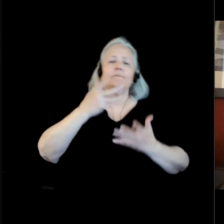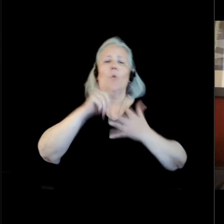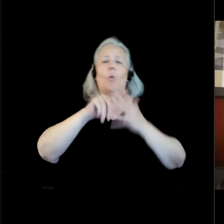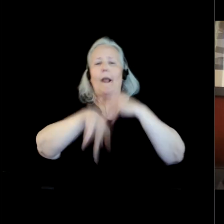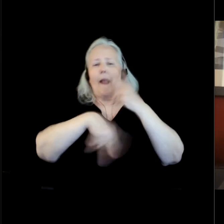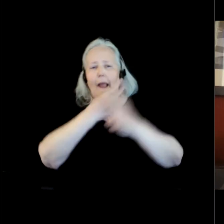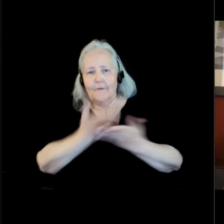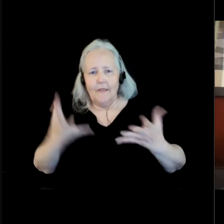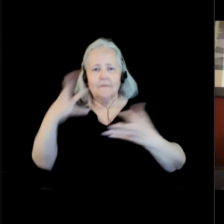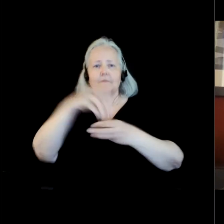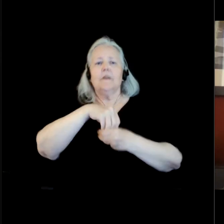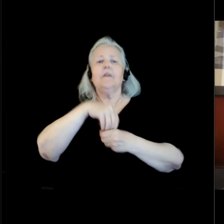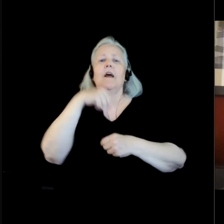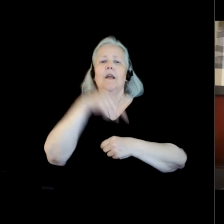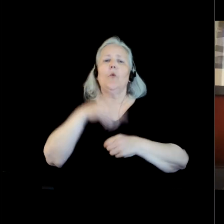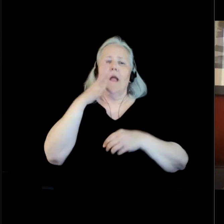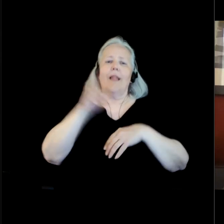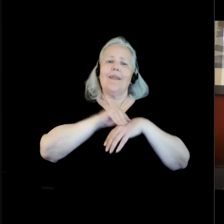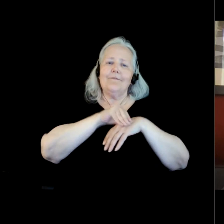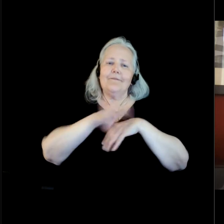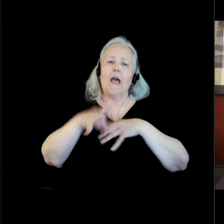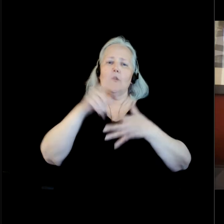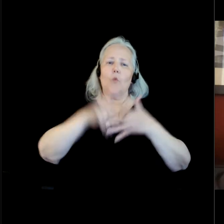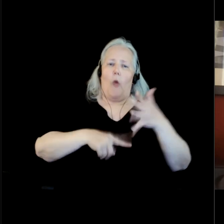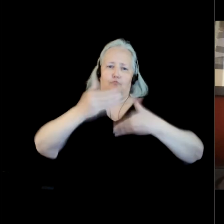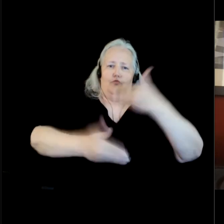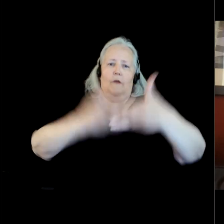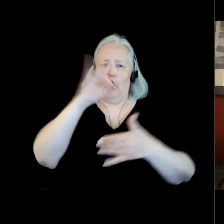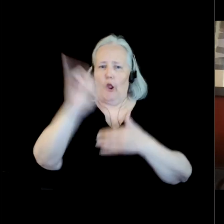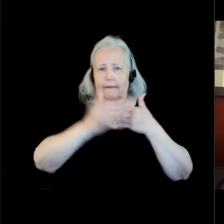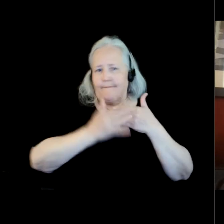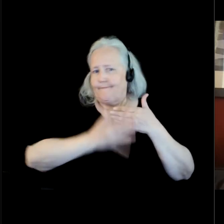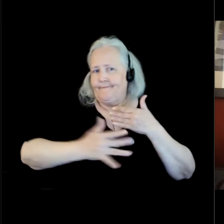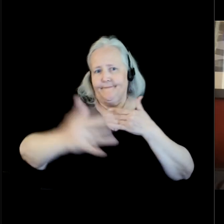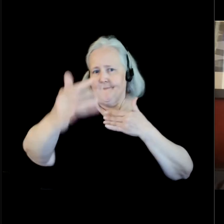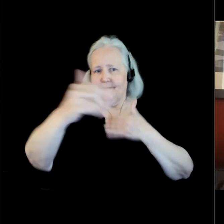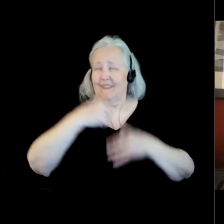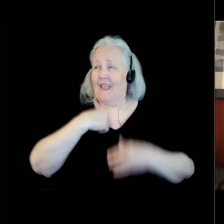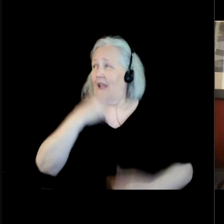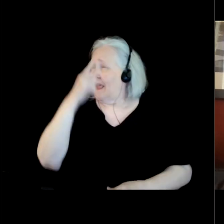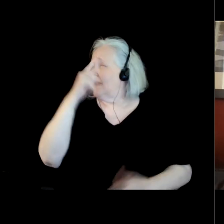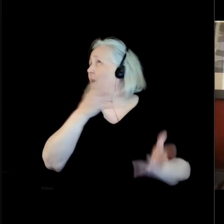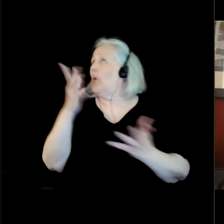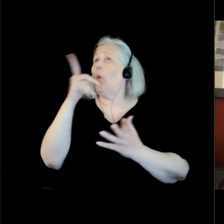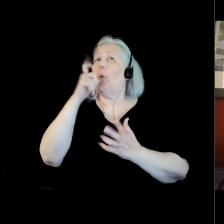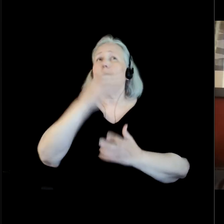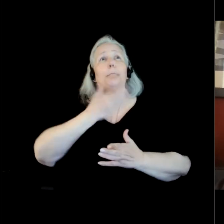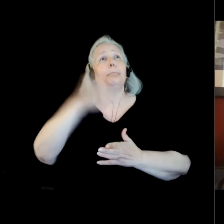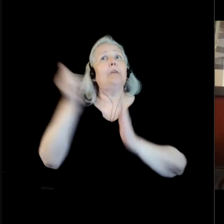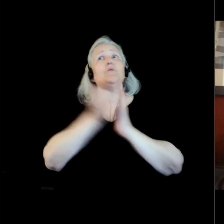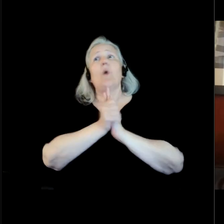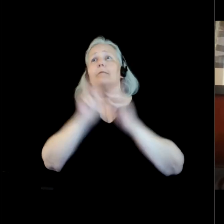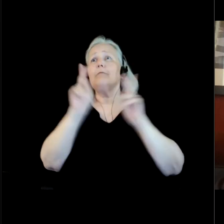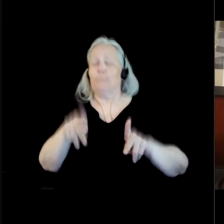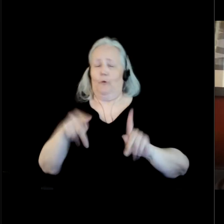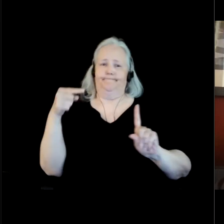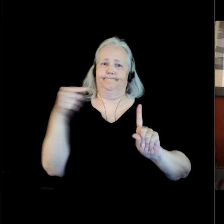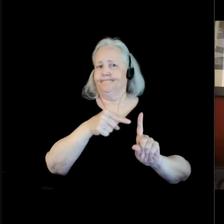the coming years. And there is probably no one better qualified than Colleen to do this important